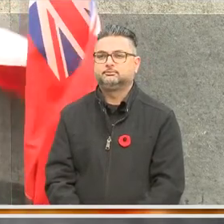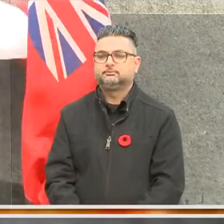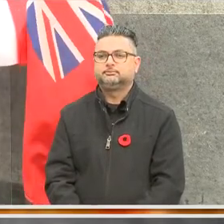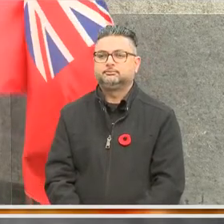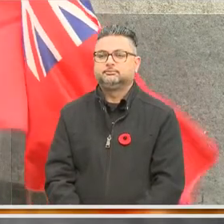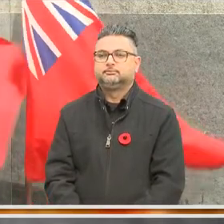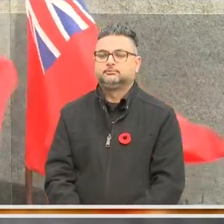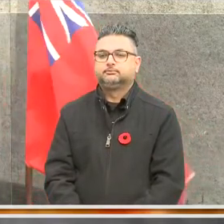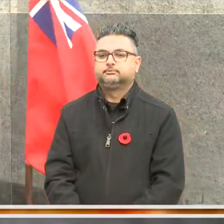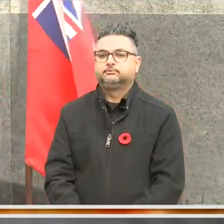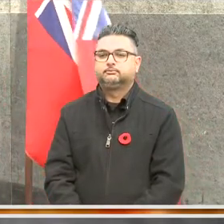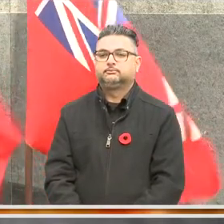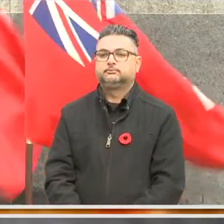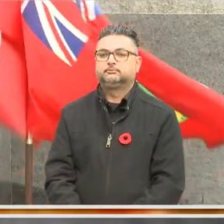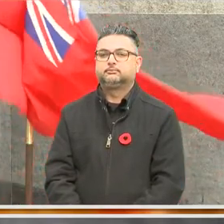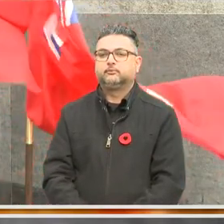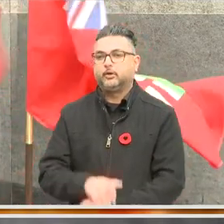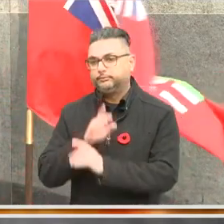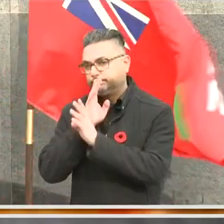Bonjour, Annie.